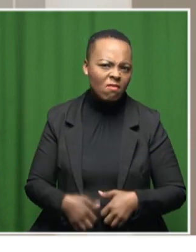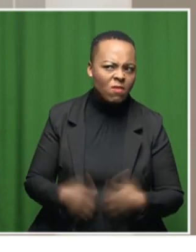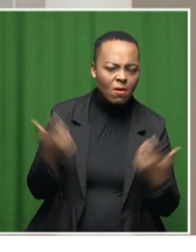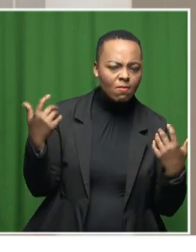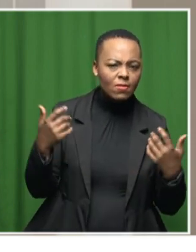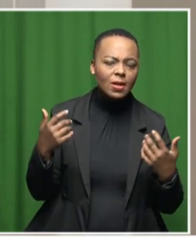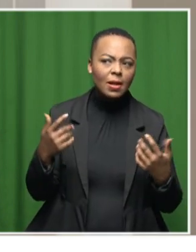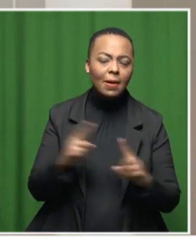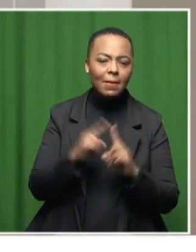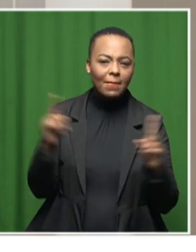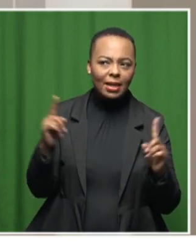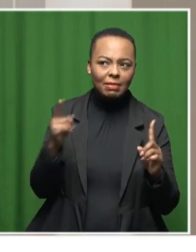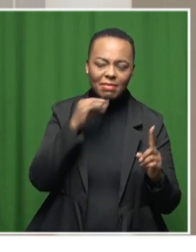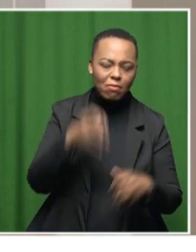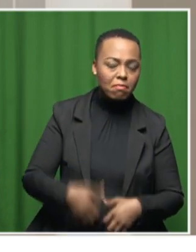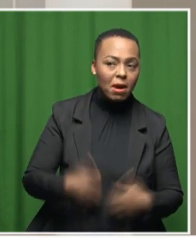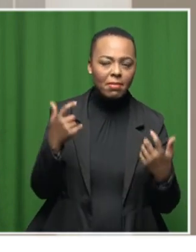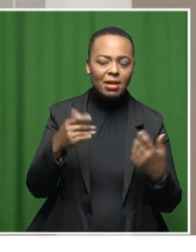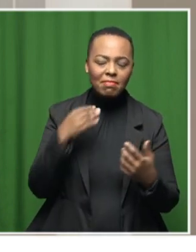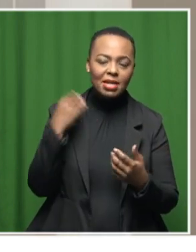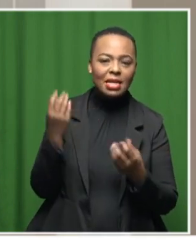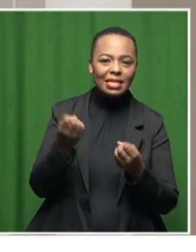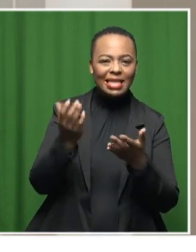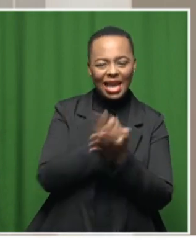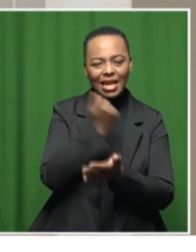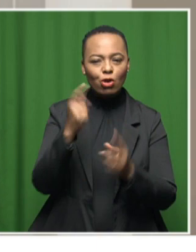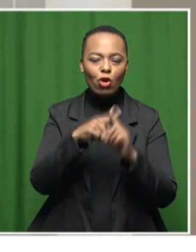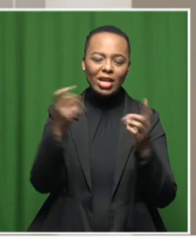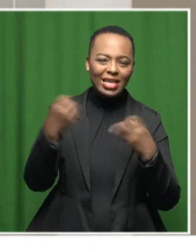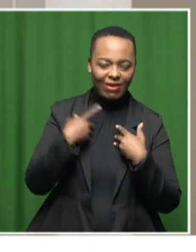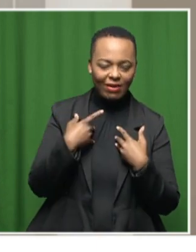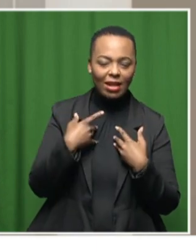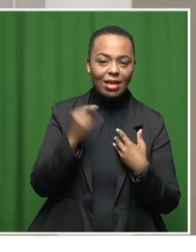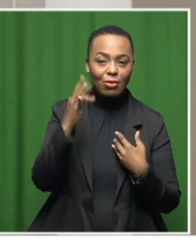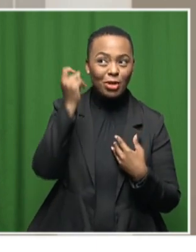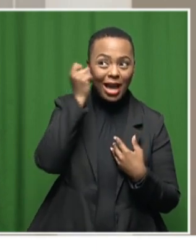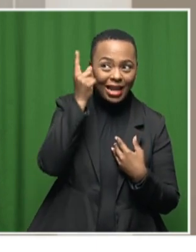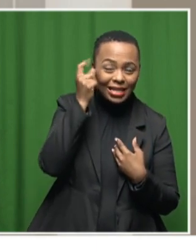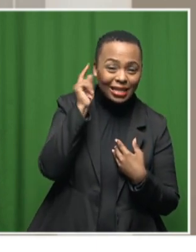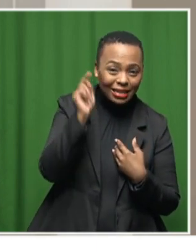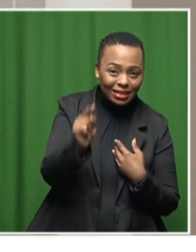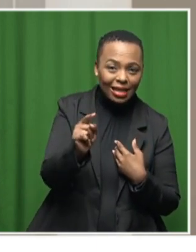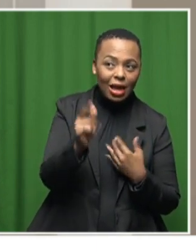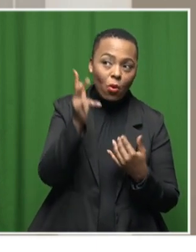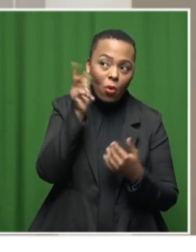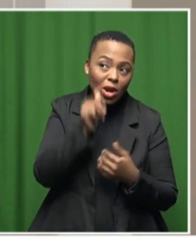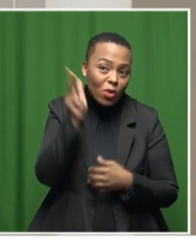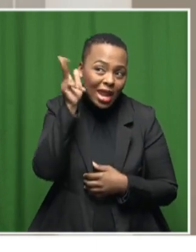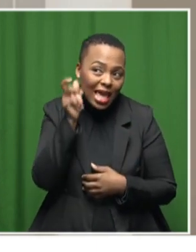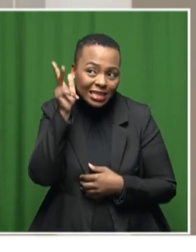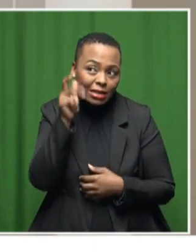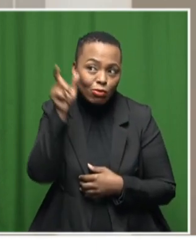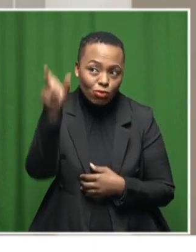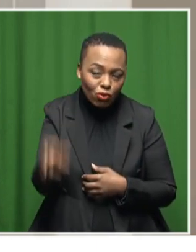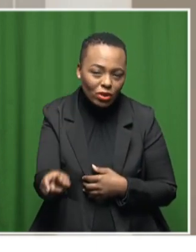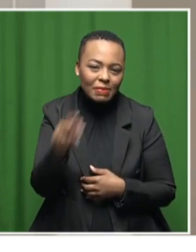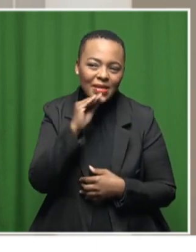is taken, not given. And when you start understanding that, your way of listening changes as